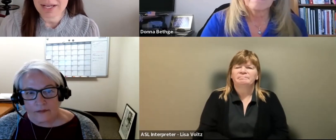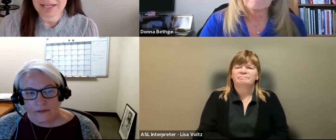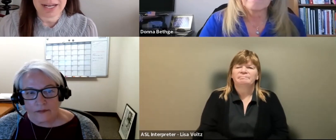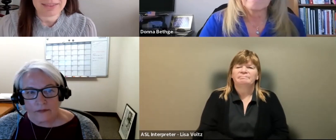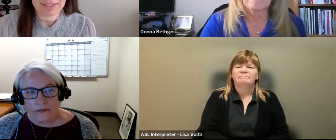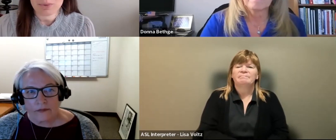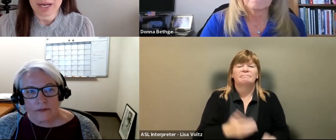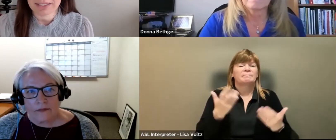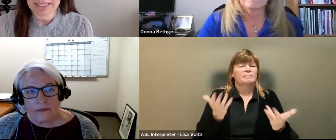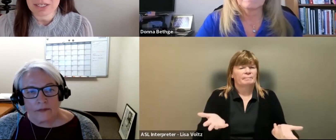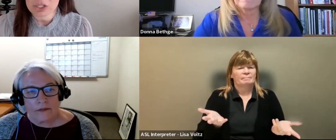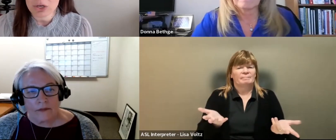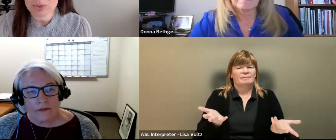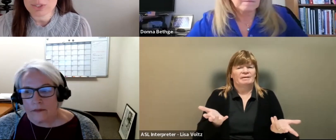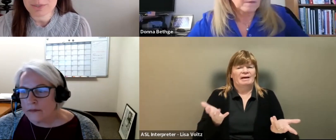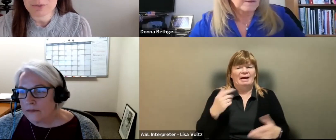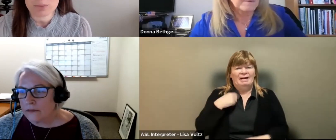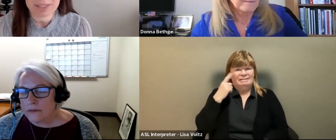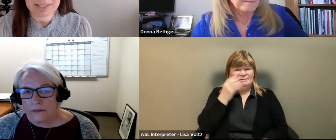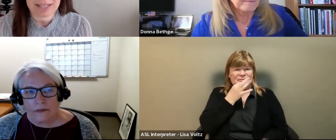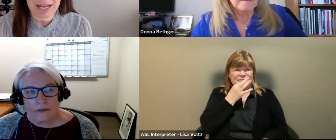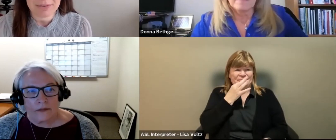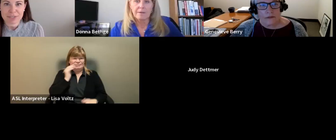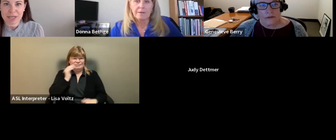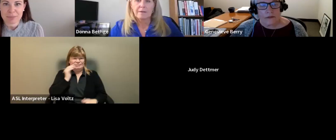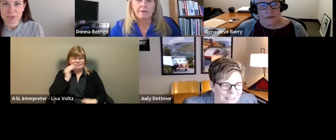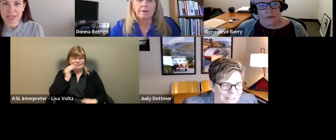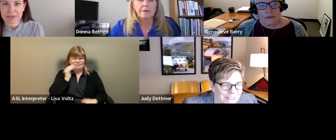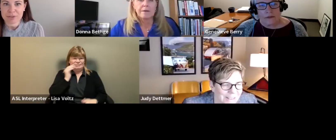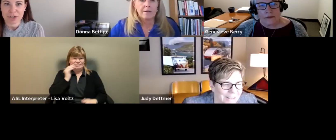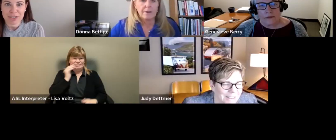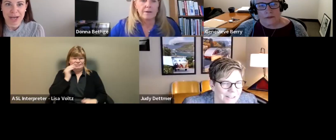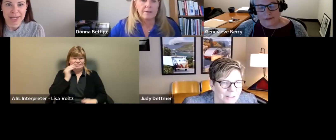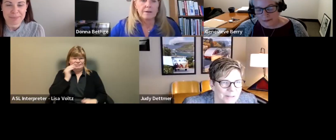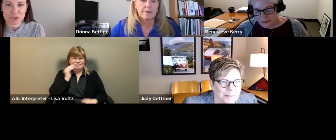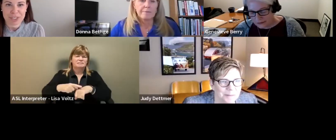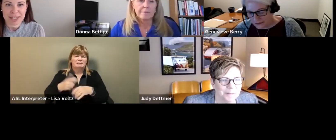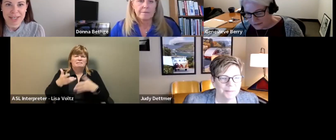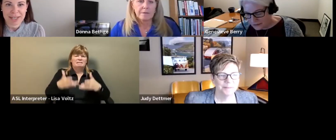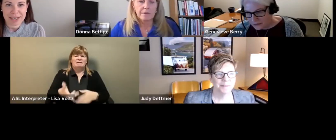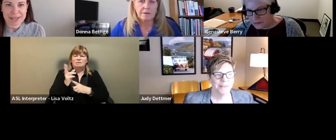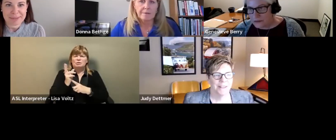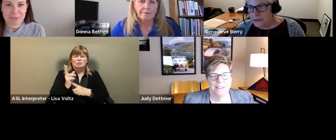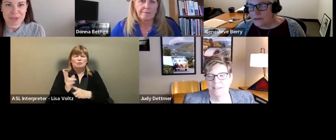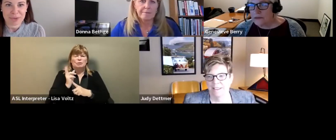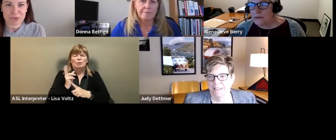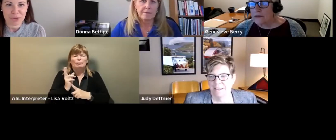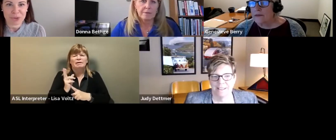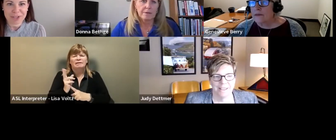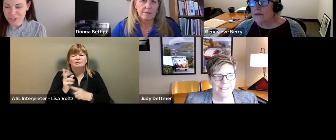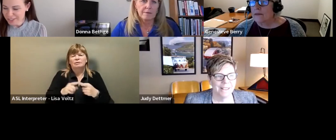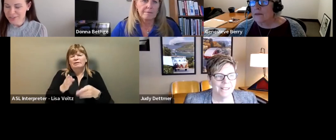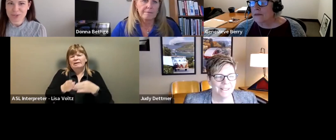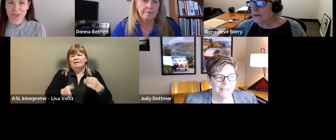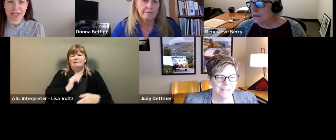Well, I think we're getting close. We have 2 minutes left to the end of our time. Judy, I don't know if there